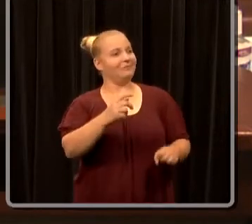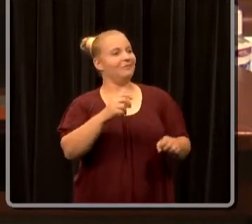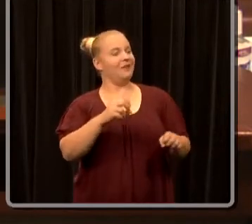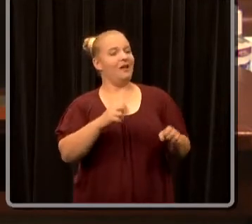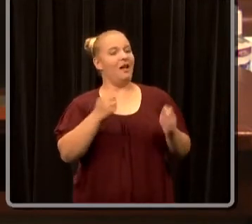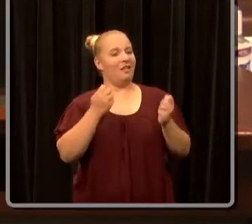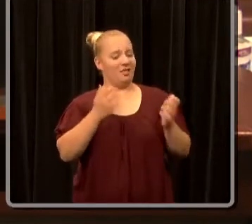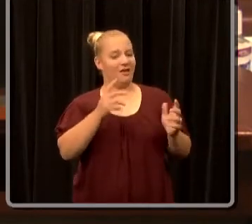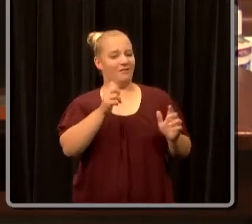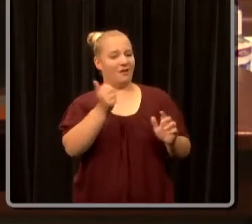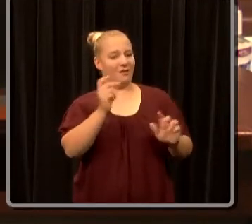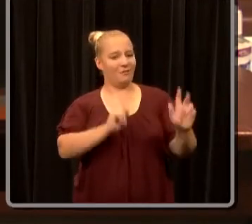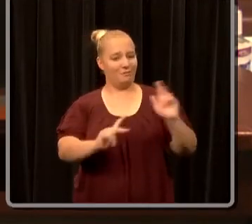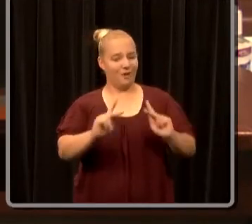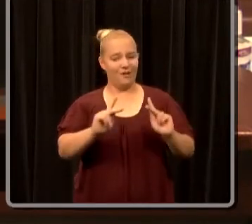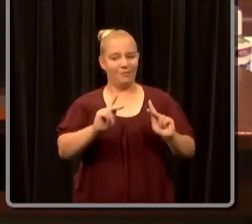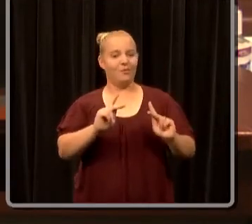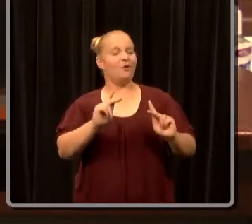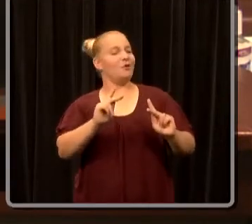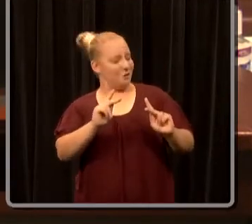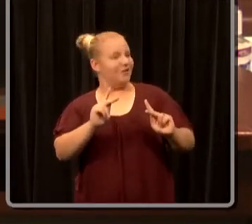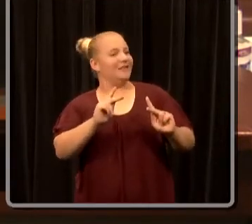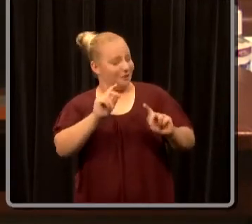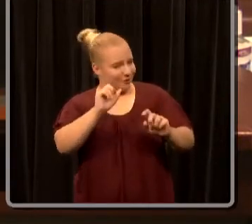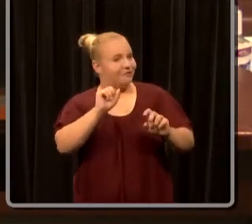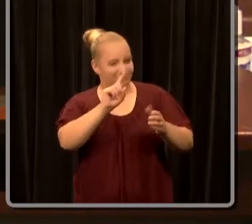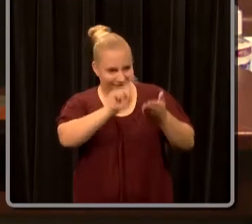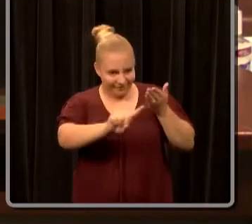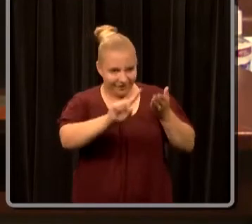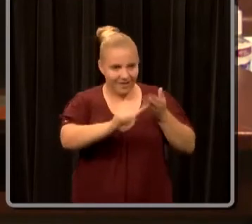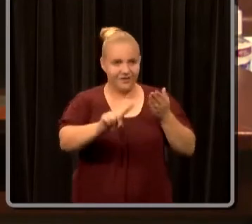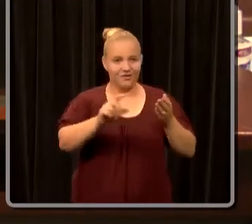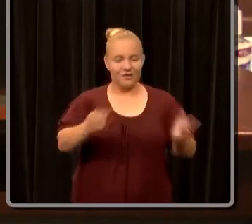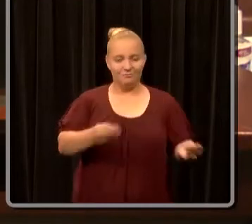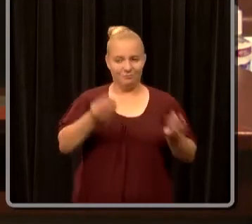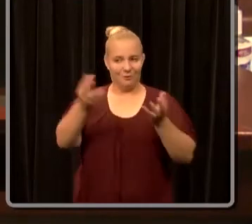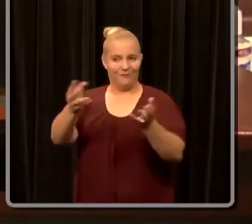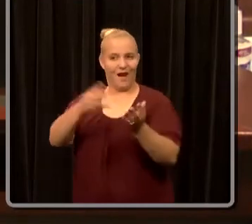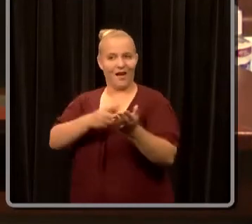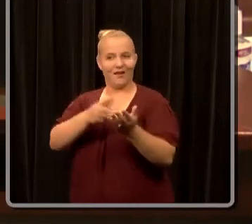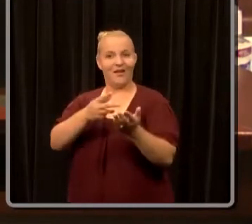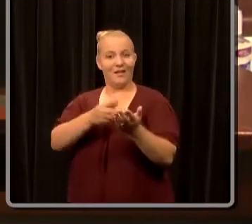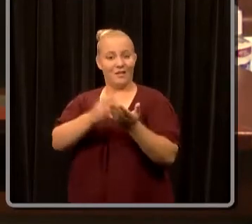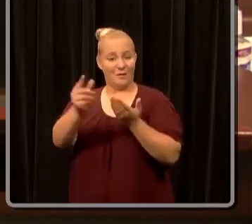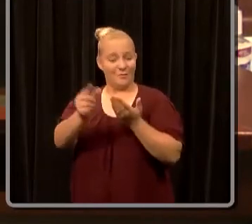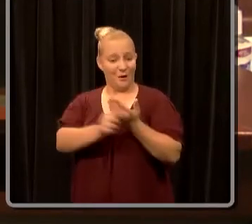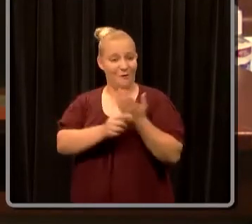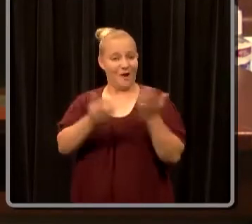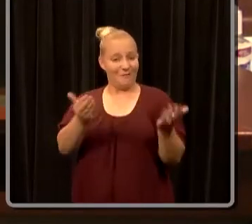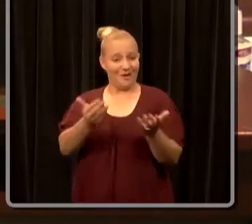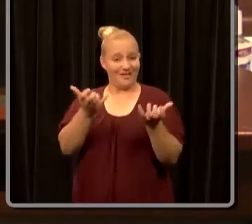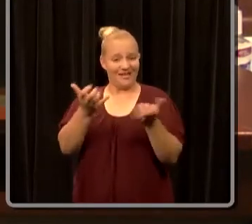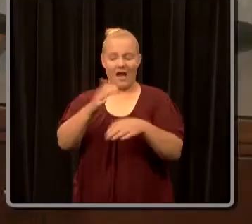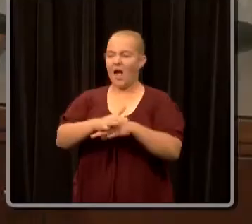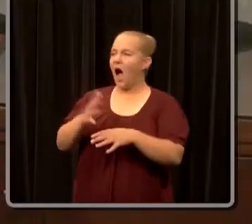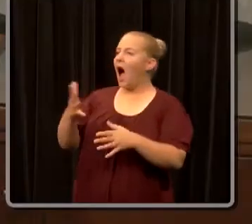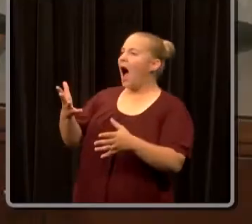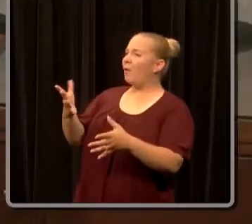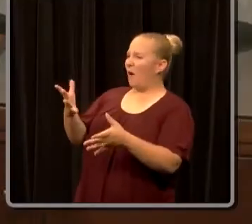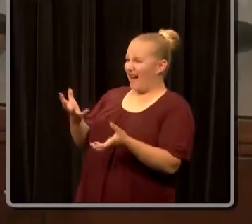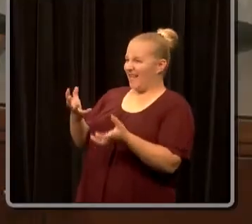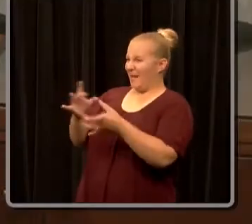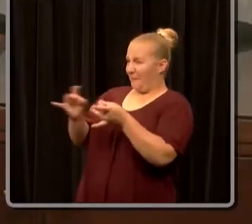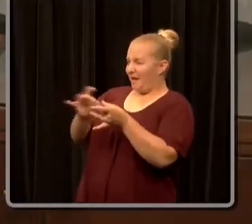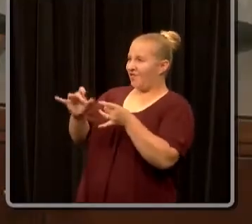of a lot of other people to get this product to the point that it's in front of you all tonight. So. I do want to point out to the board that trip to Florida was not